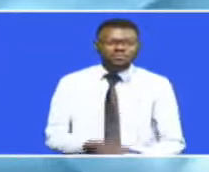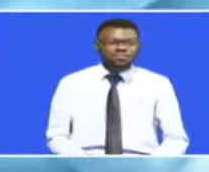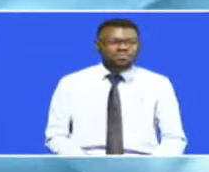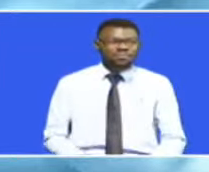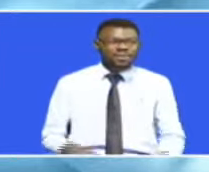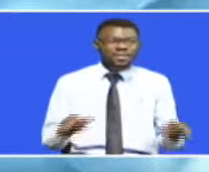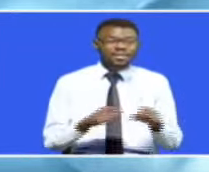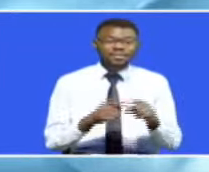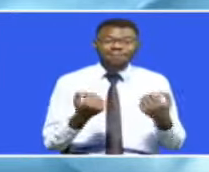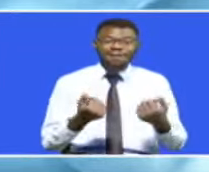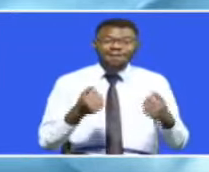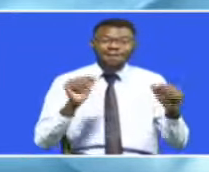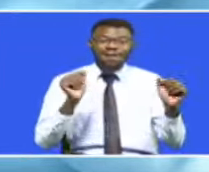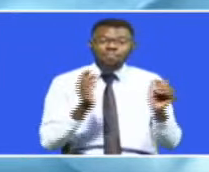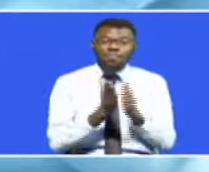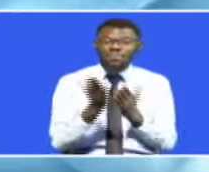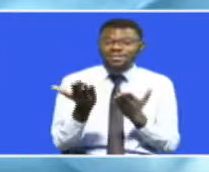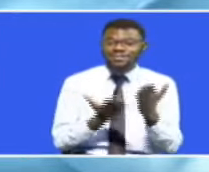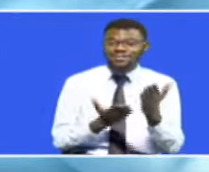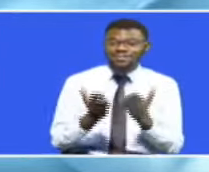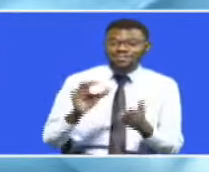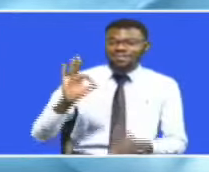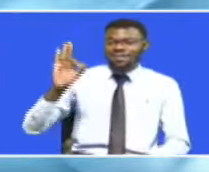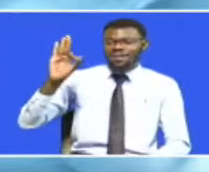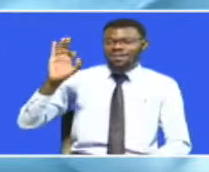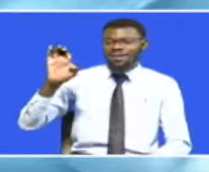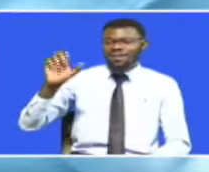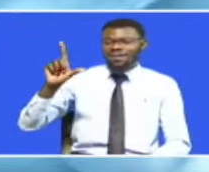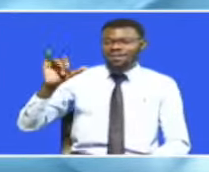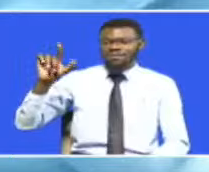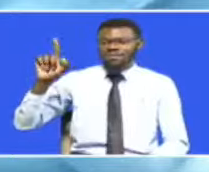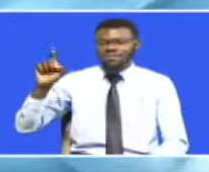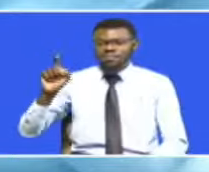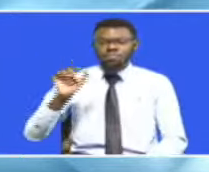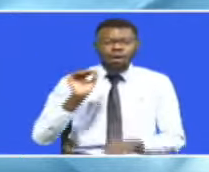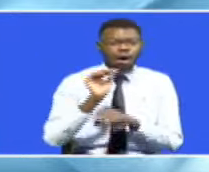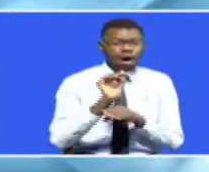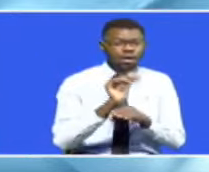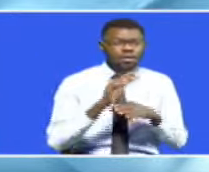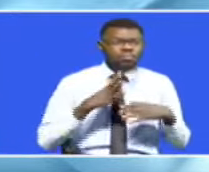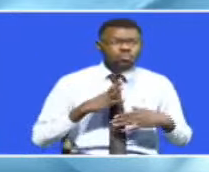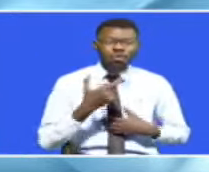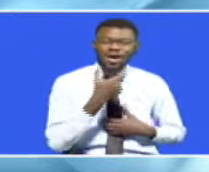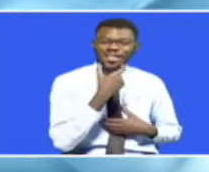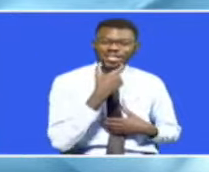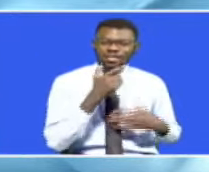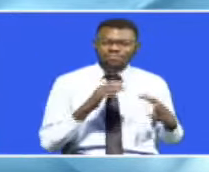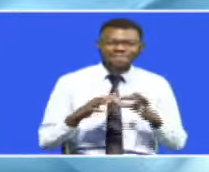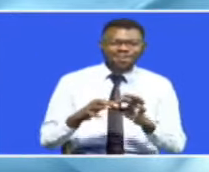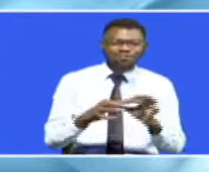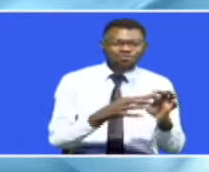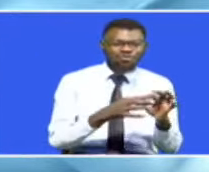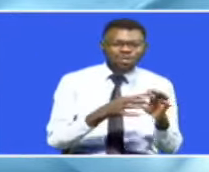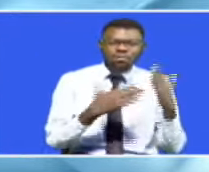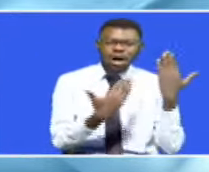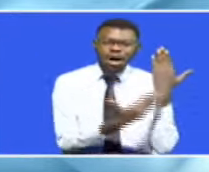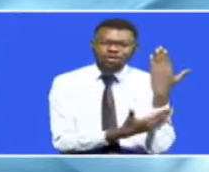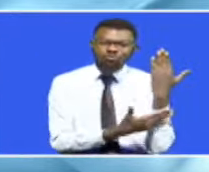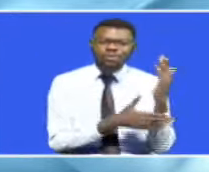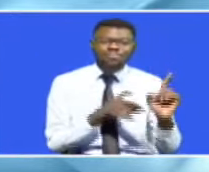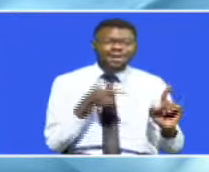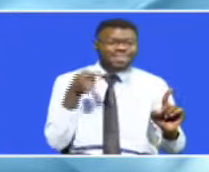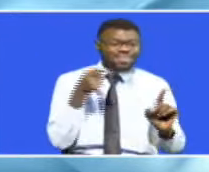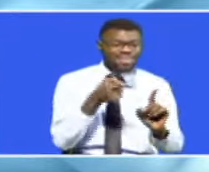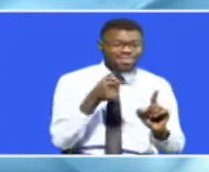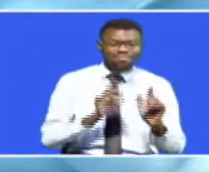Meanwhile, the head of public service, Felix Koske, has challenged Nyanza region to unite with the rest of the country for development